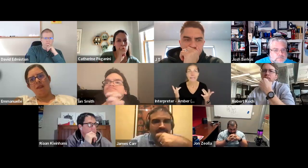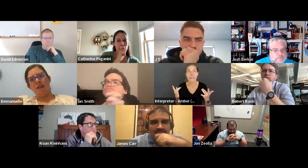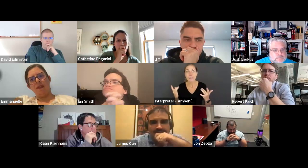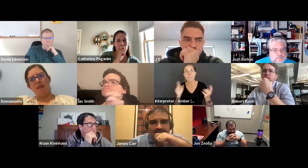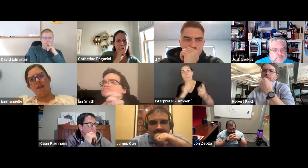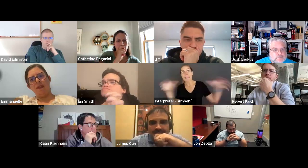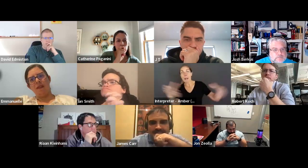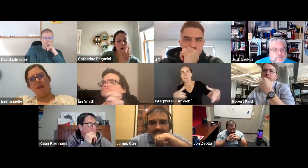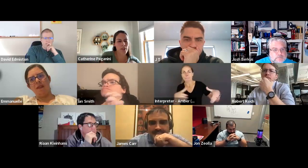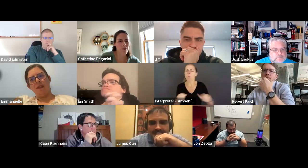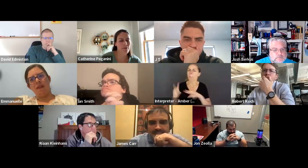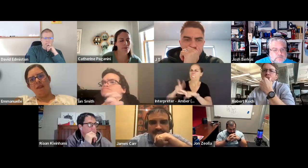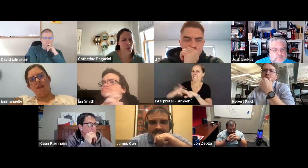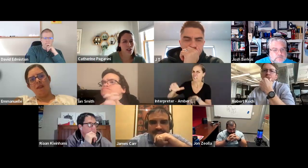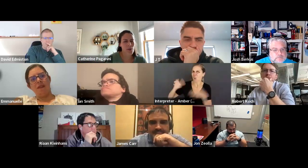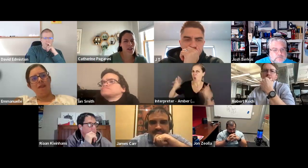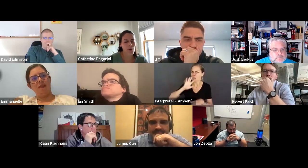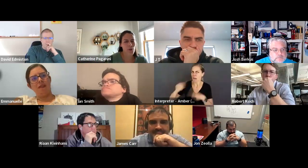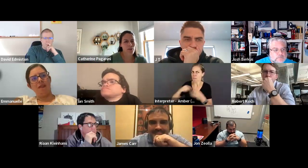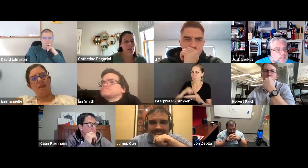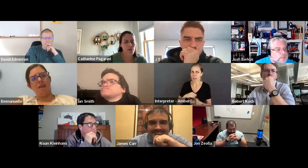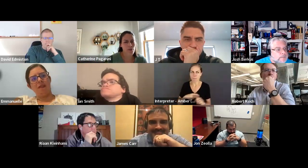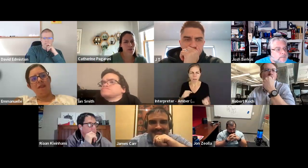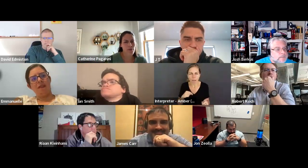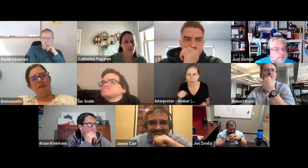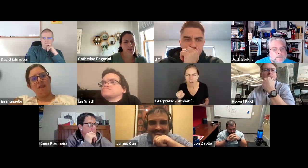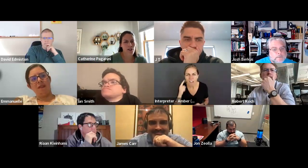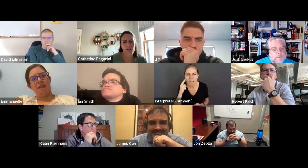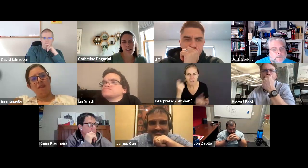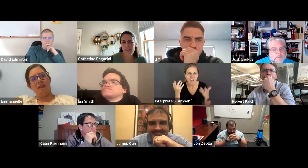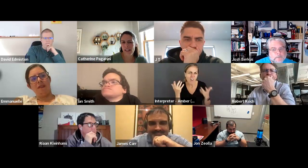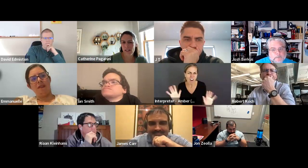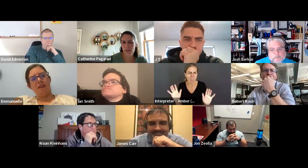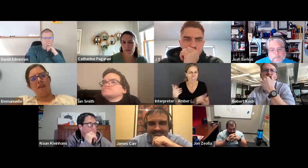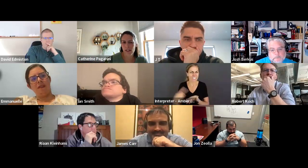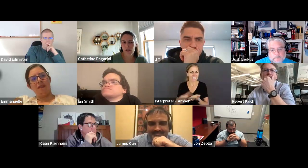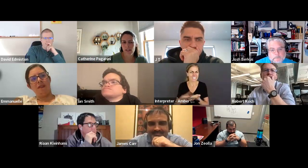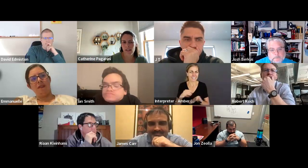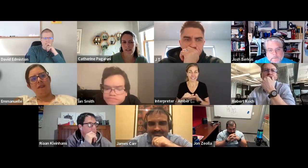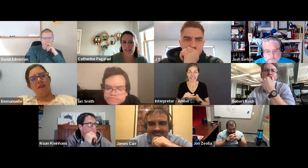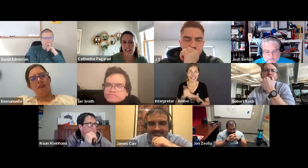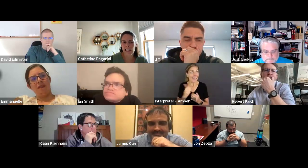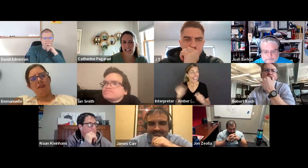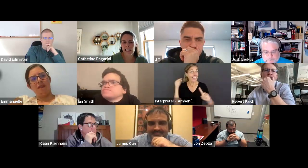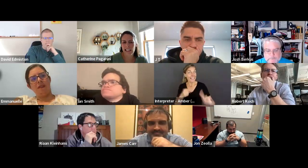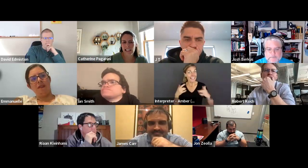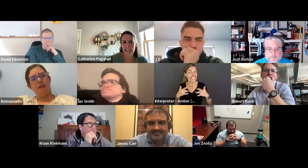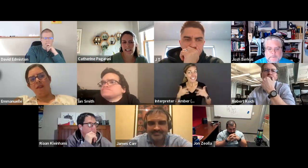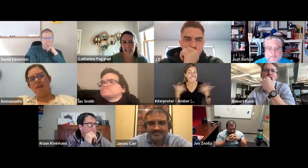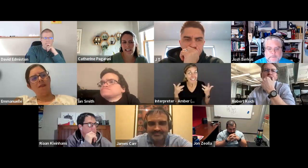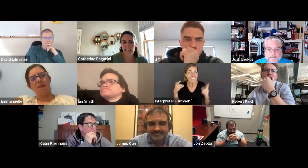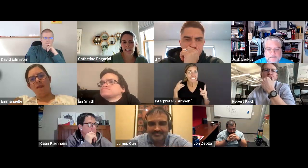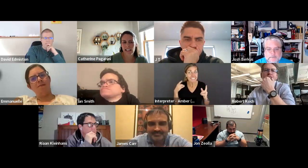but we probably talked about that. I don't know if there are any events specifically.